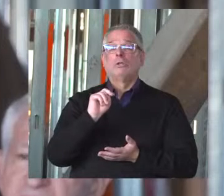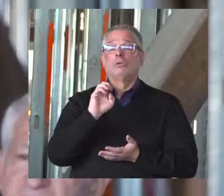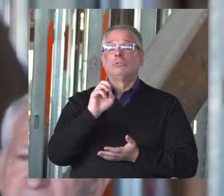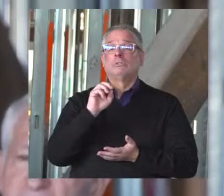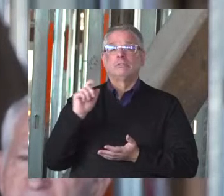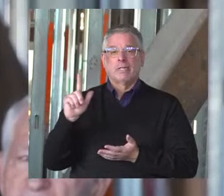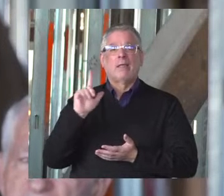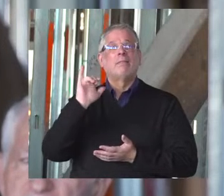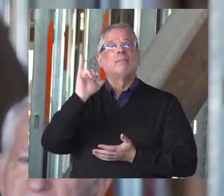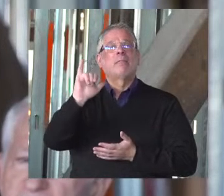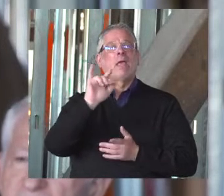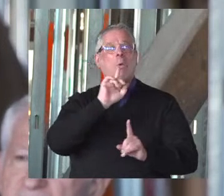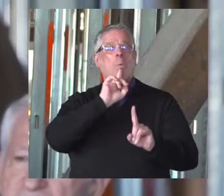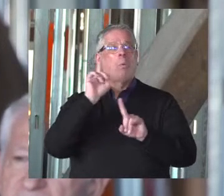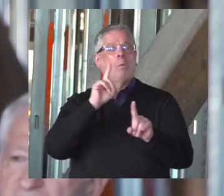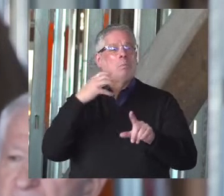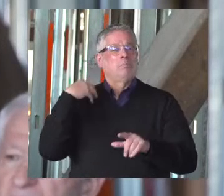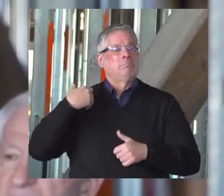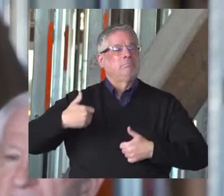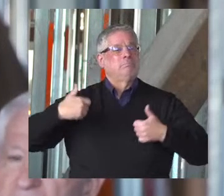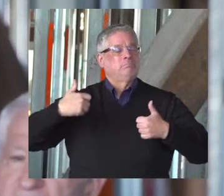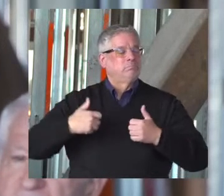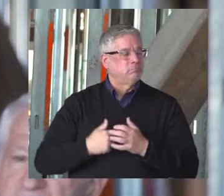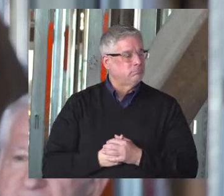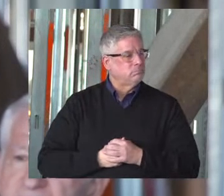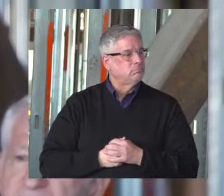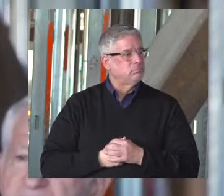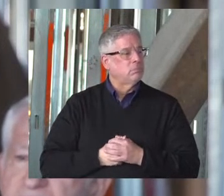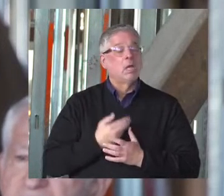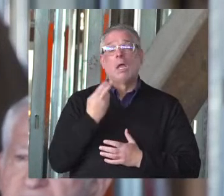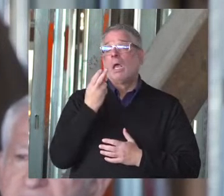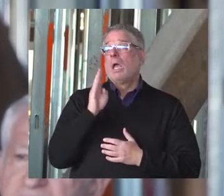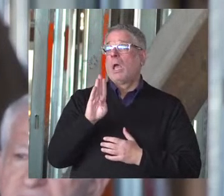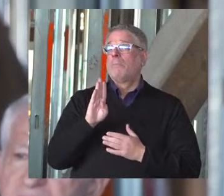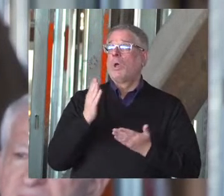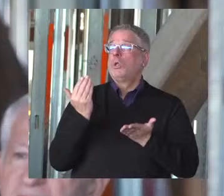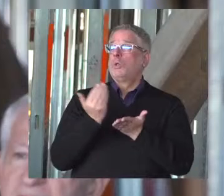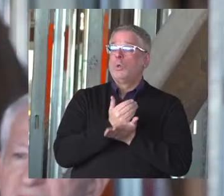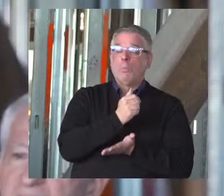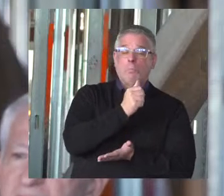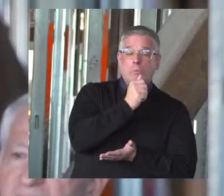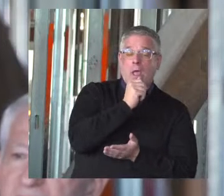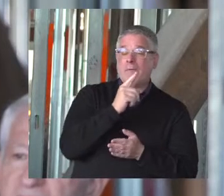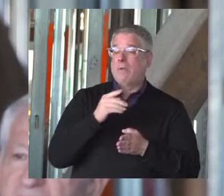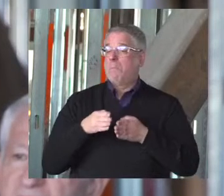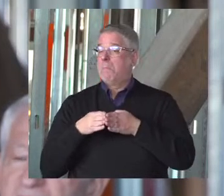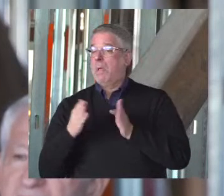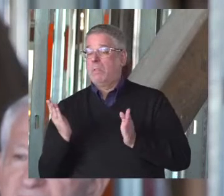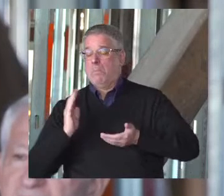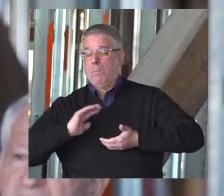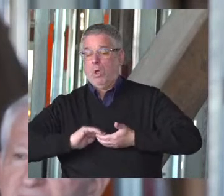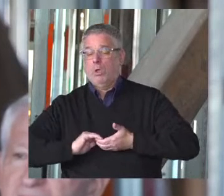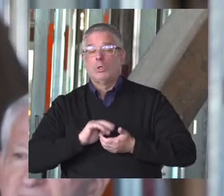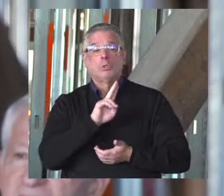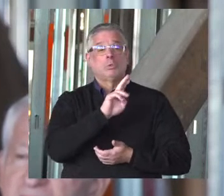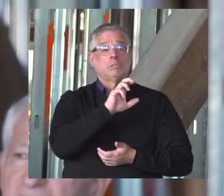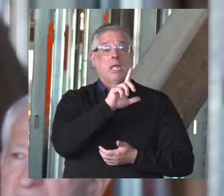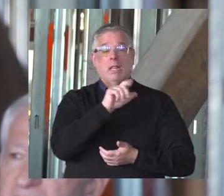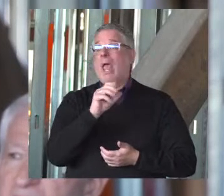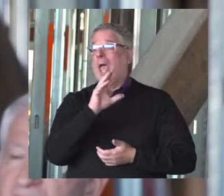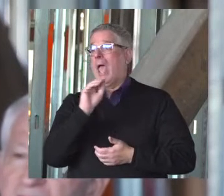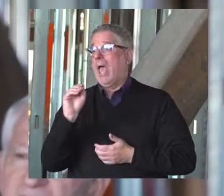our strategic board. The hub is a new public-private partnership between UCLA and California companies